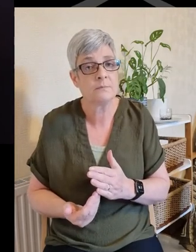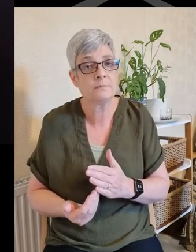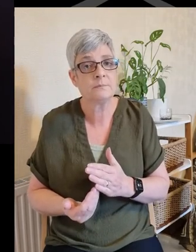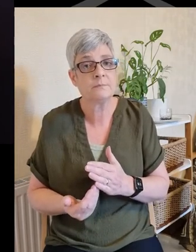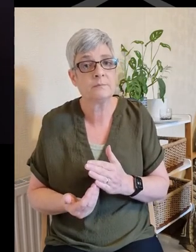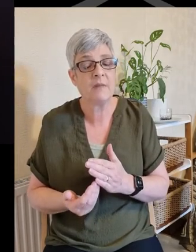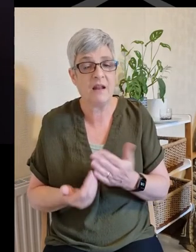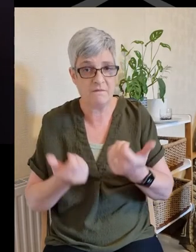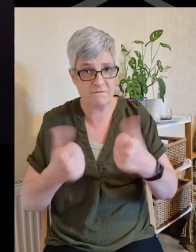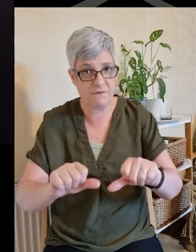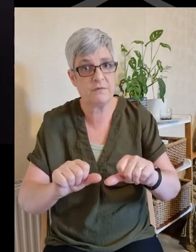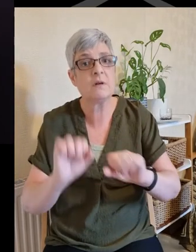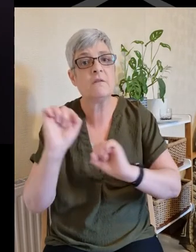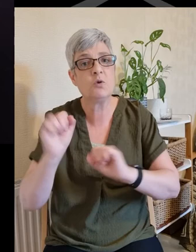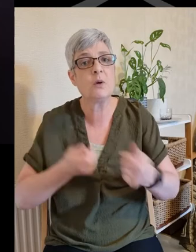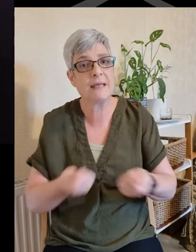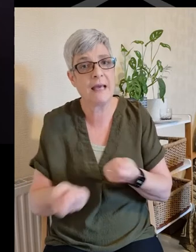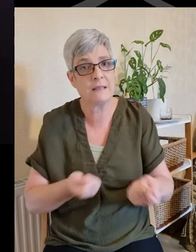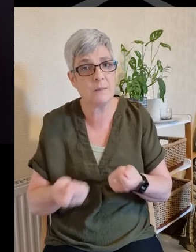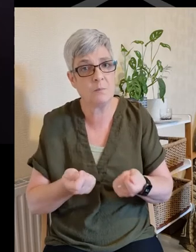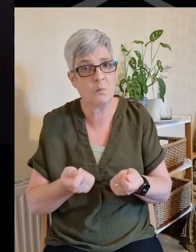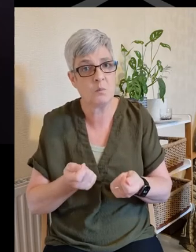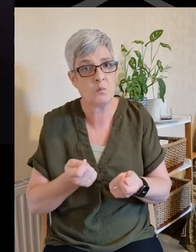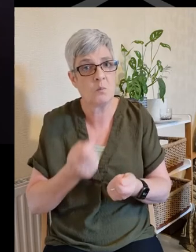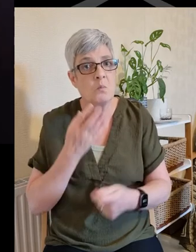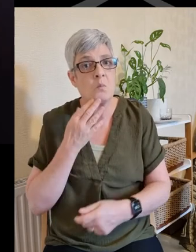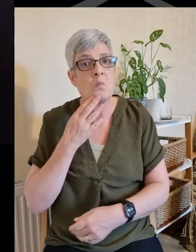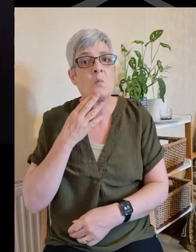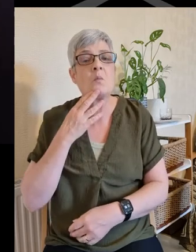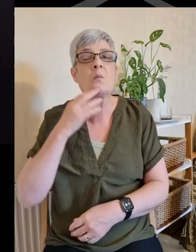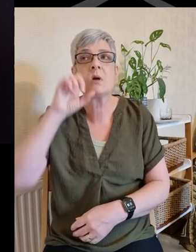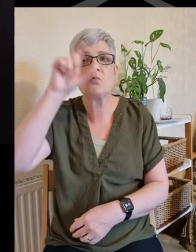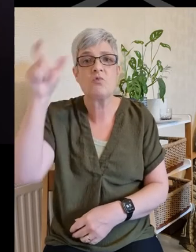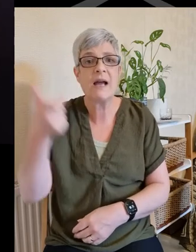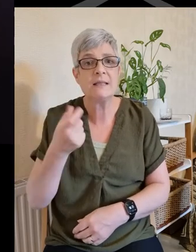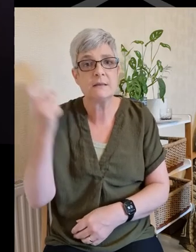and the completion of your kingdom when Christ comes again.